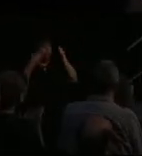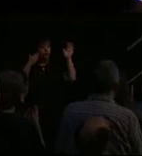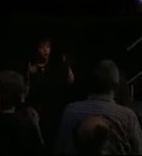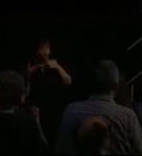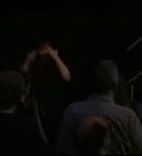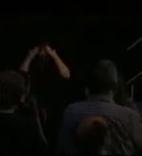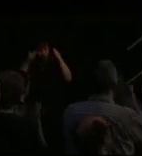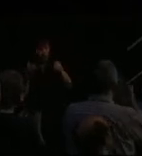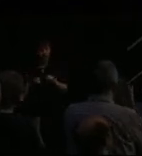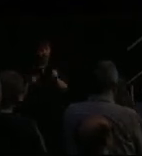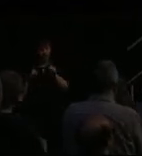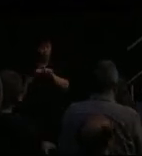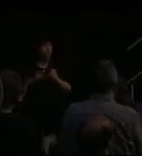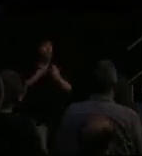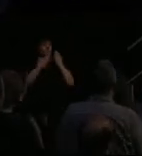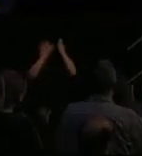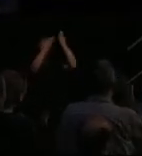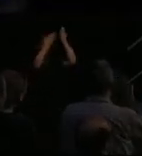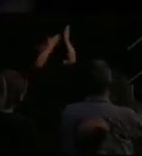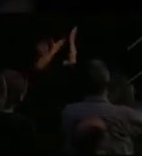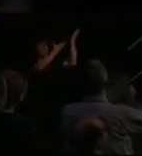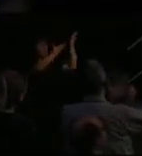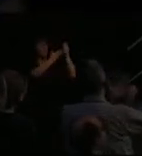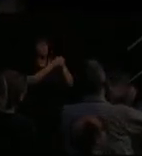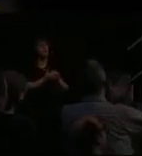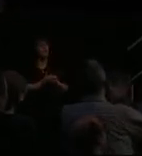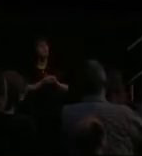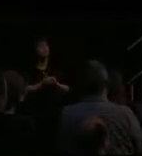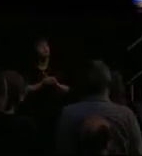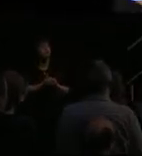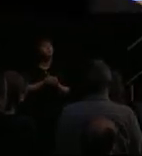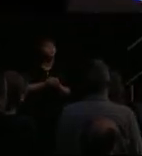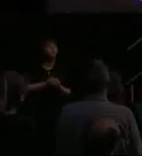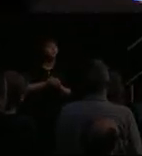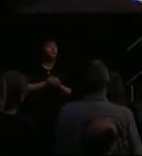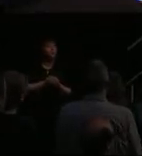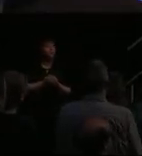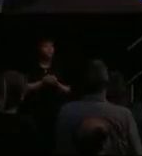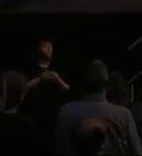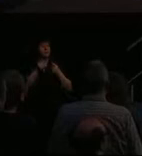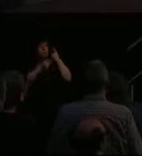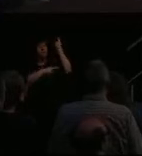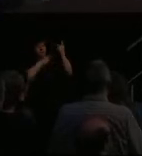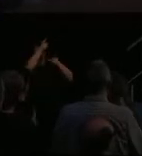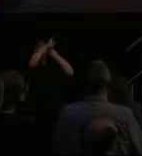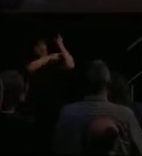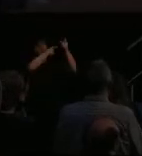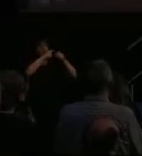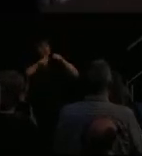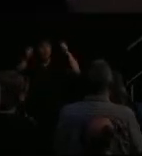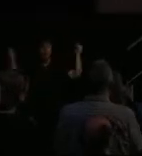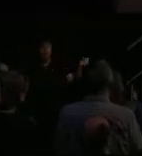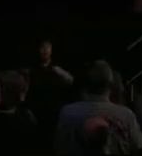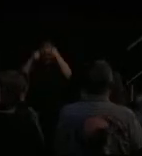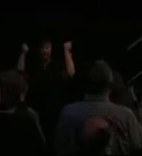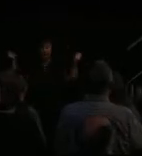receive all the worship we can bring. We lift your voice and